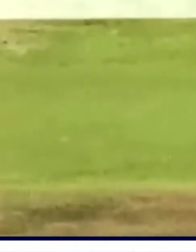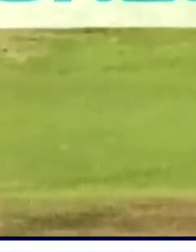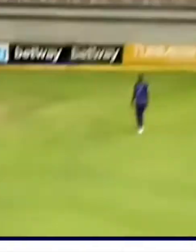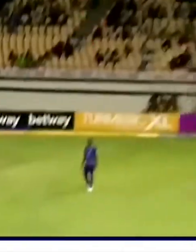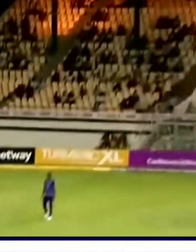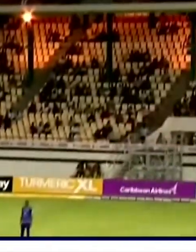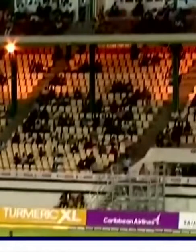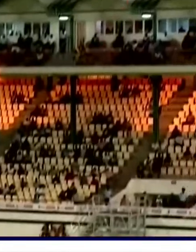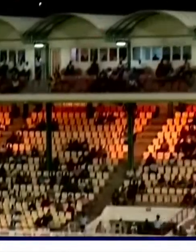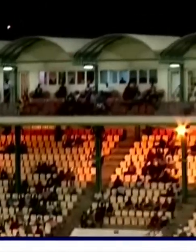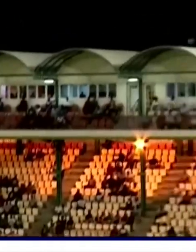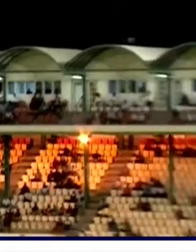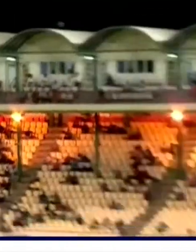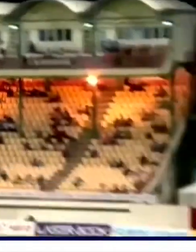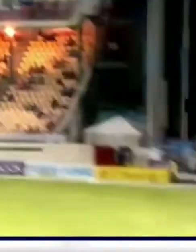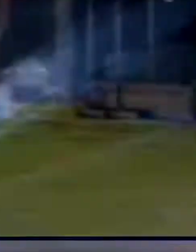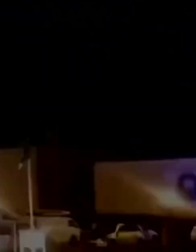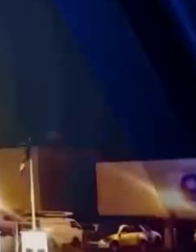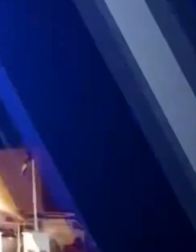CPL.